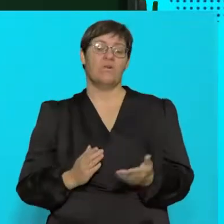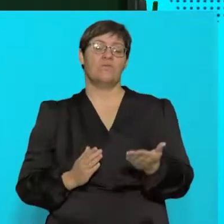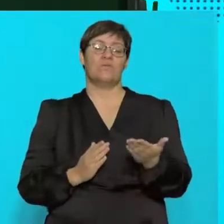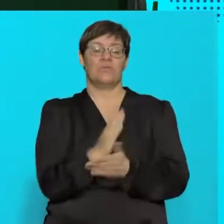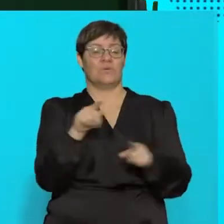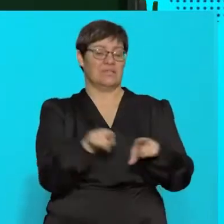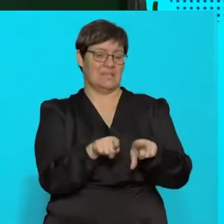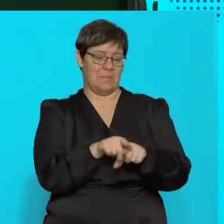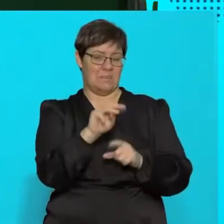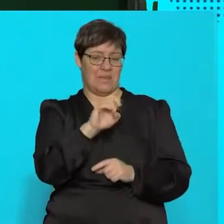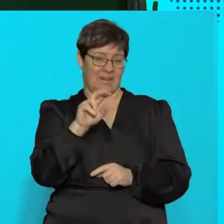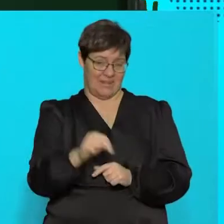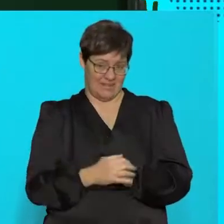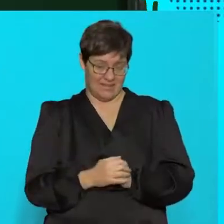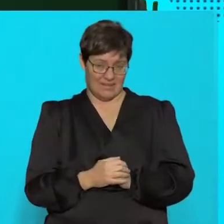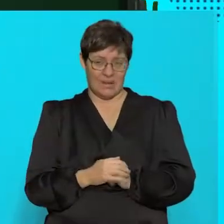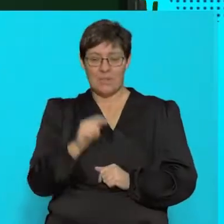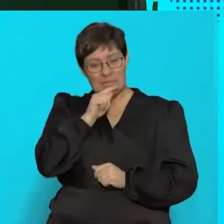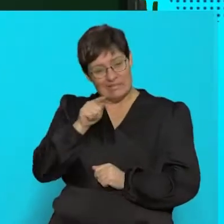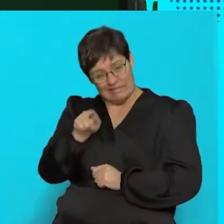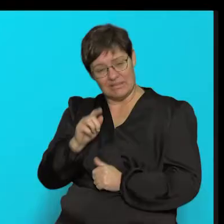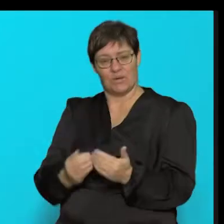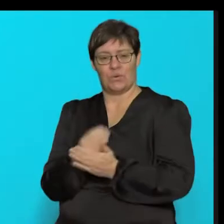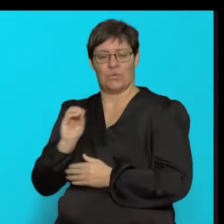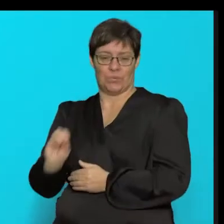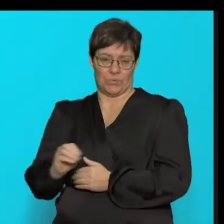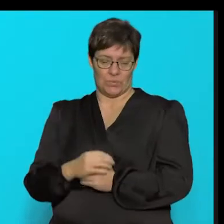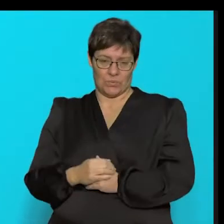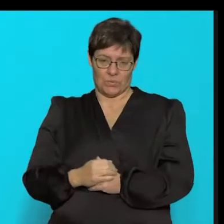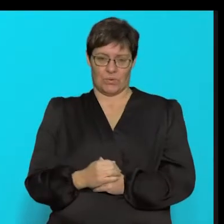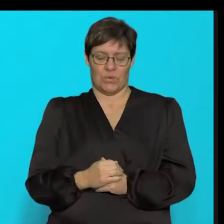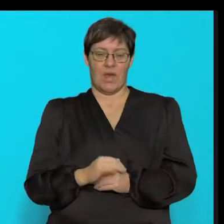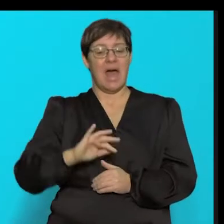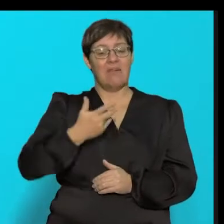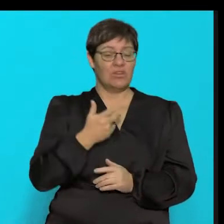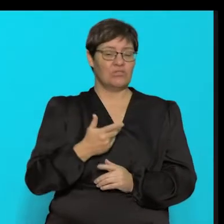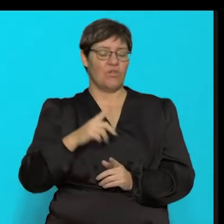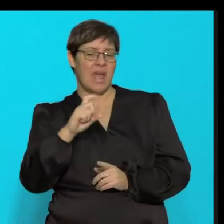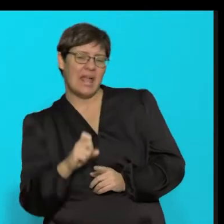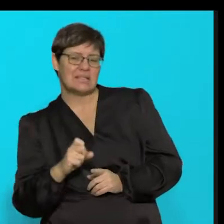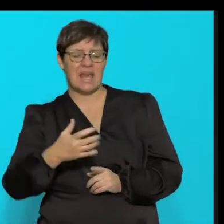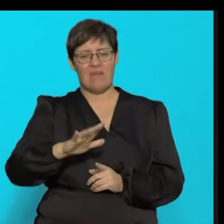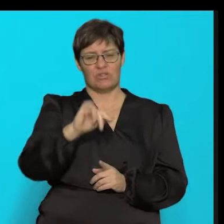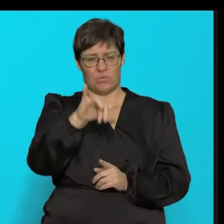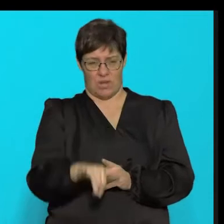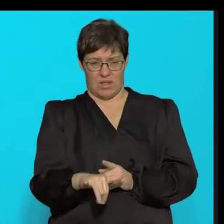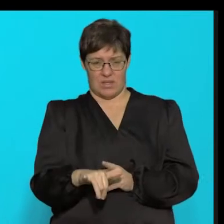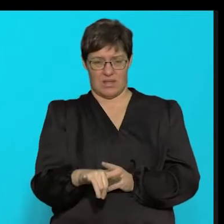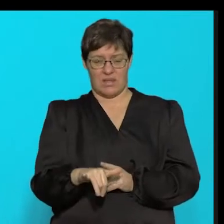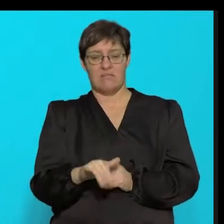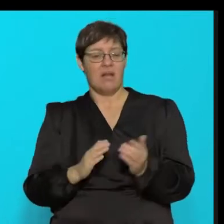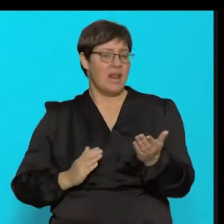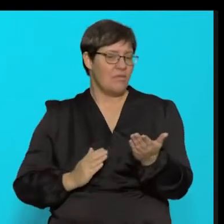same? It must pass through the same mean. The same mean is that point. The average for x and the average for